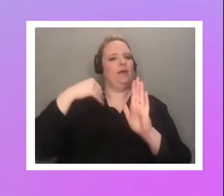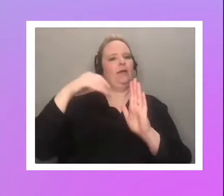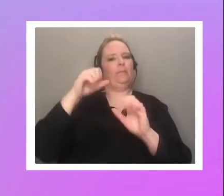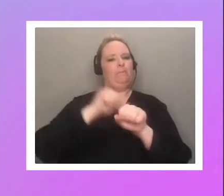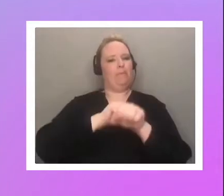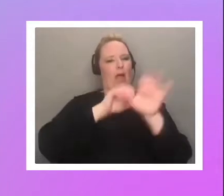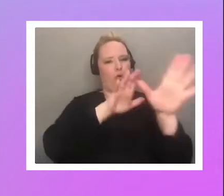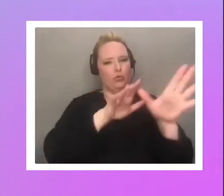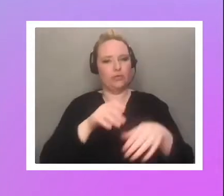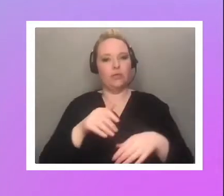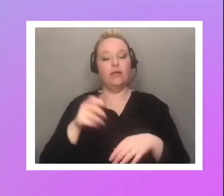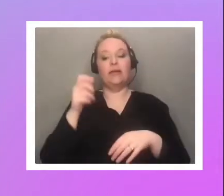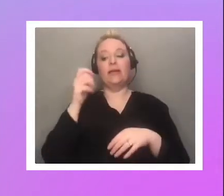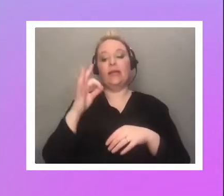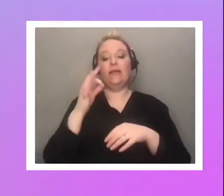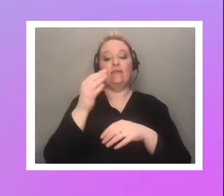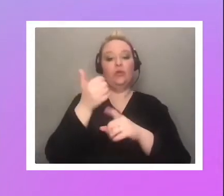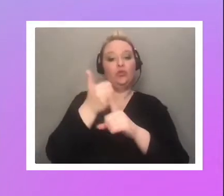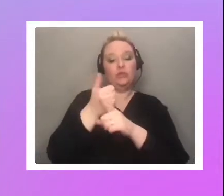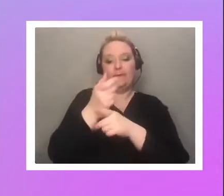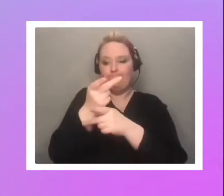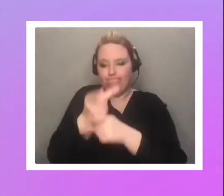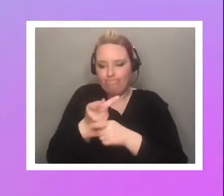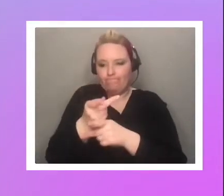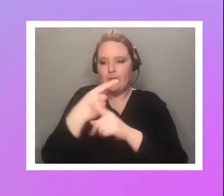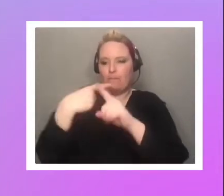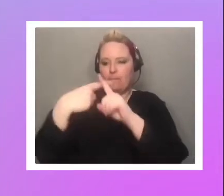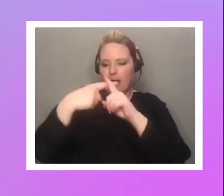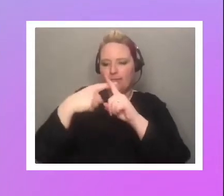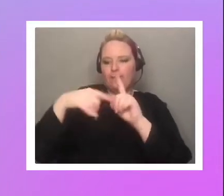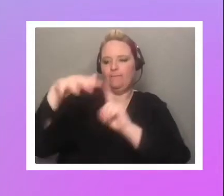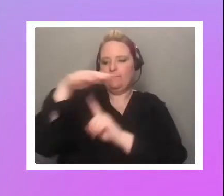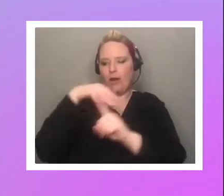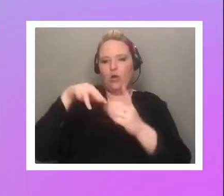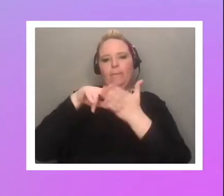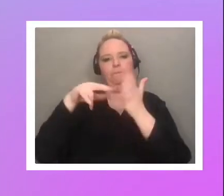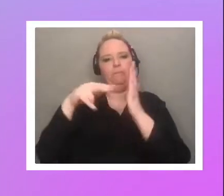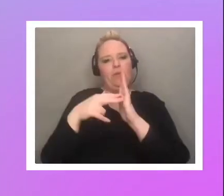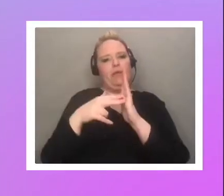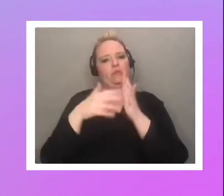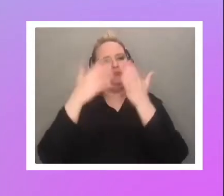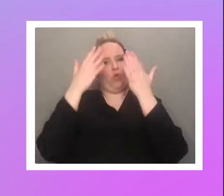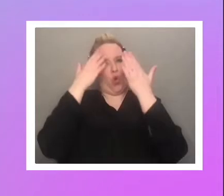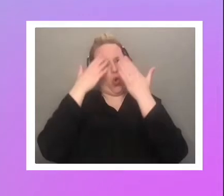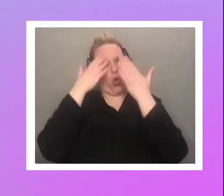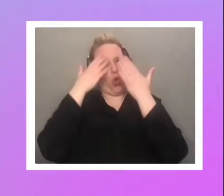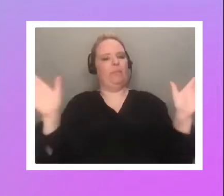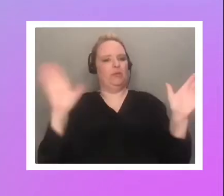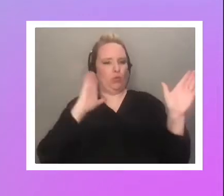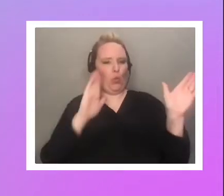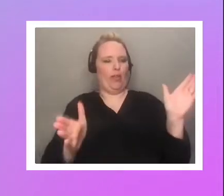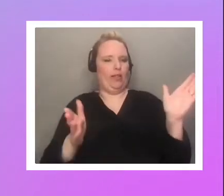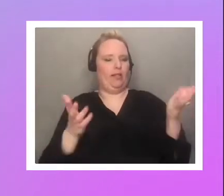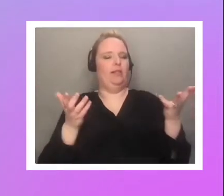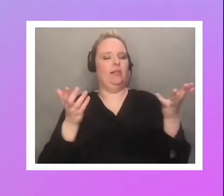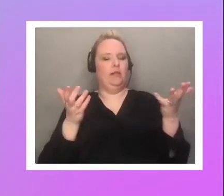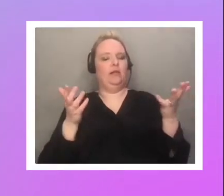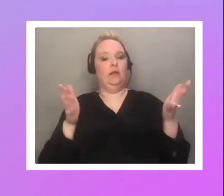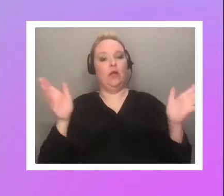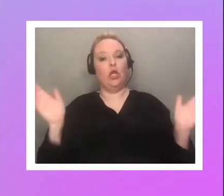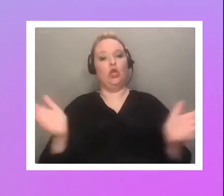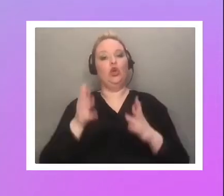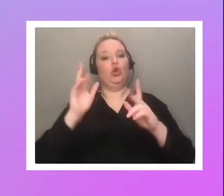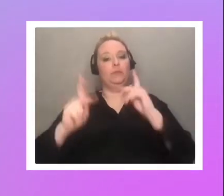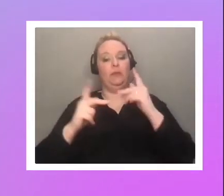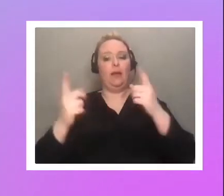with nurturing a positive environment, you're going to end up with an open one as well. Encourage people to